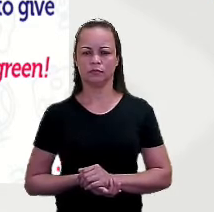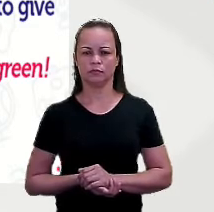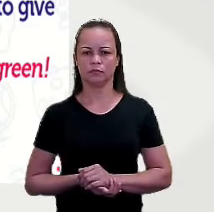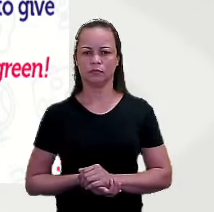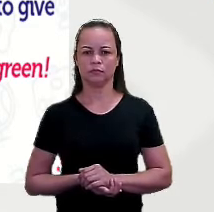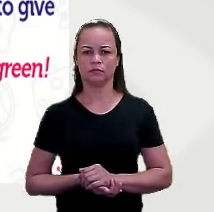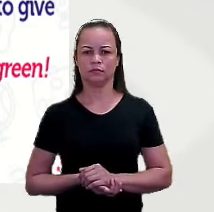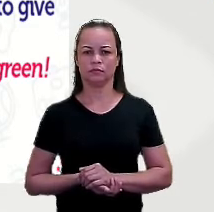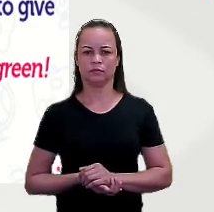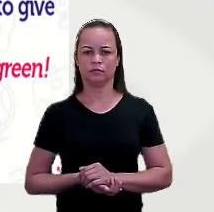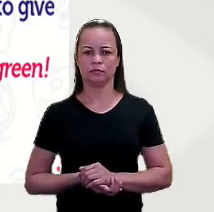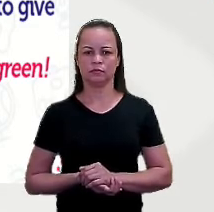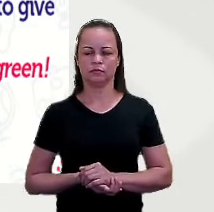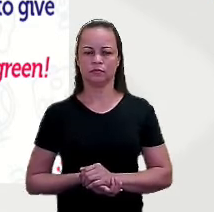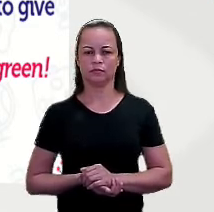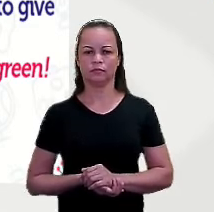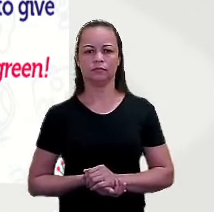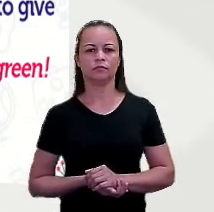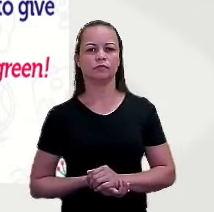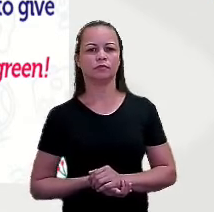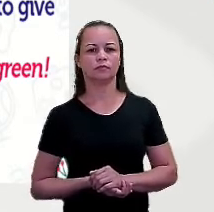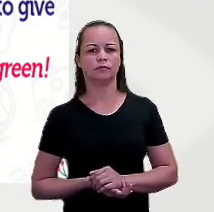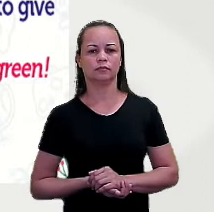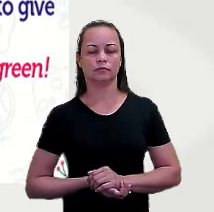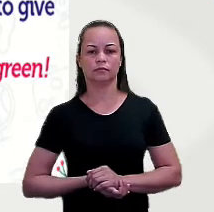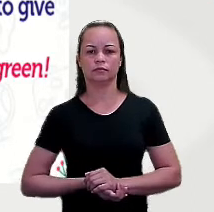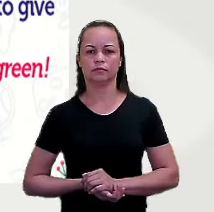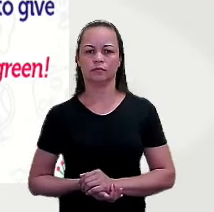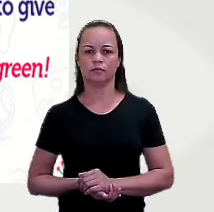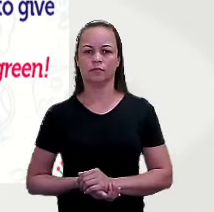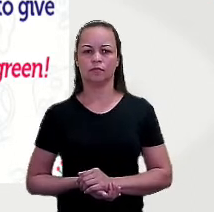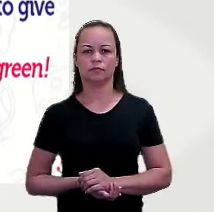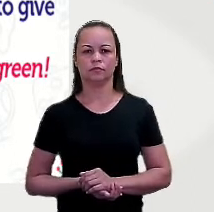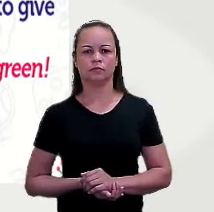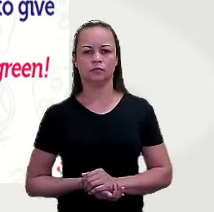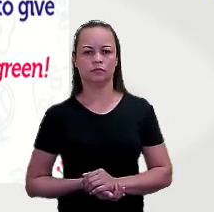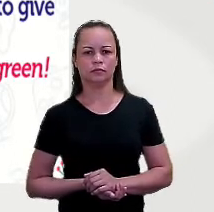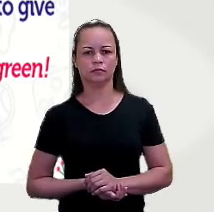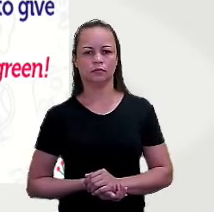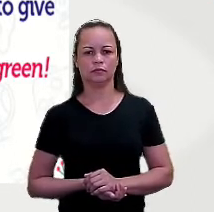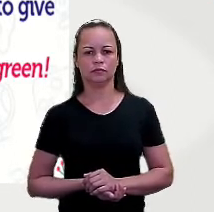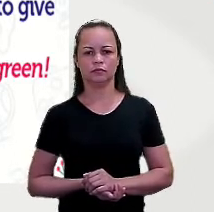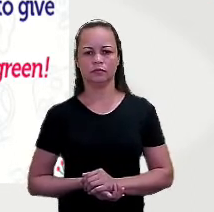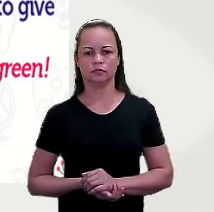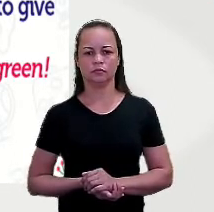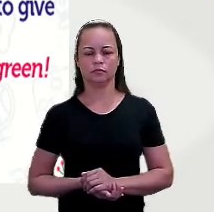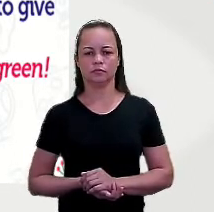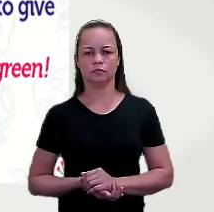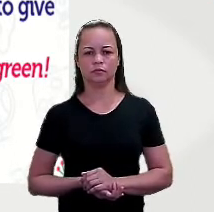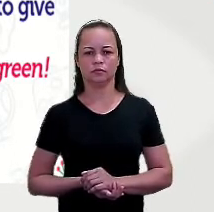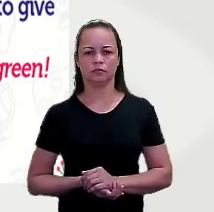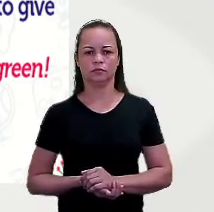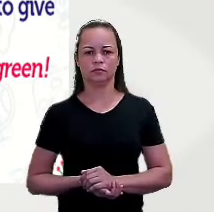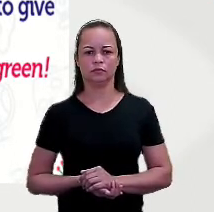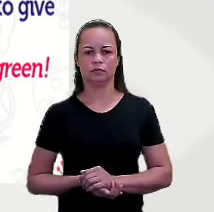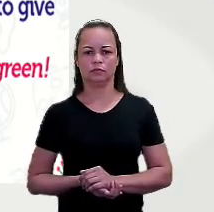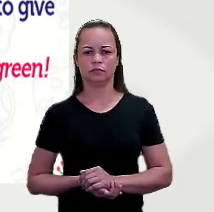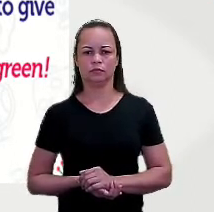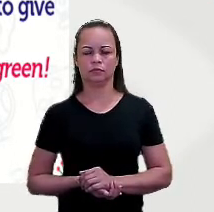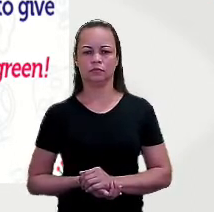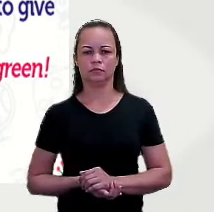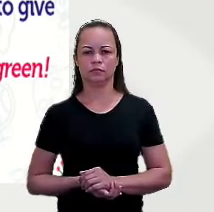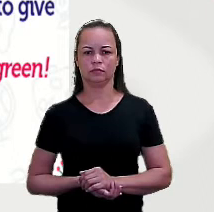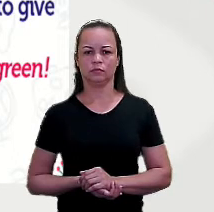in Brazil. We normally say things to give a description of the person or to give an opposite description. For